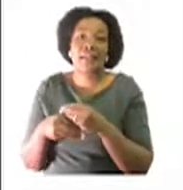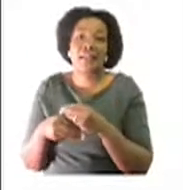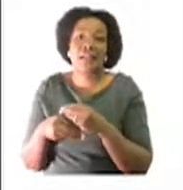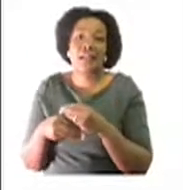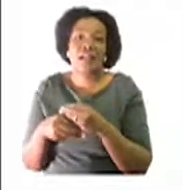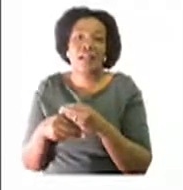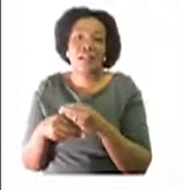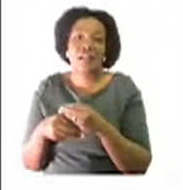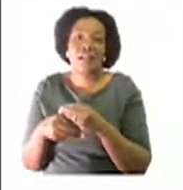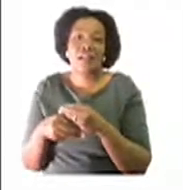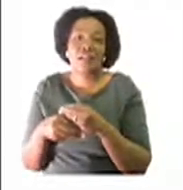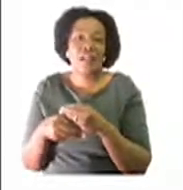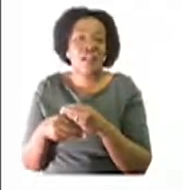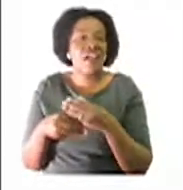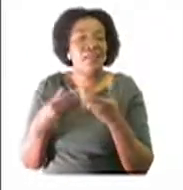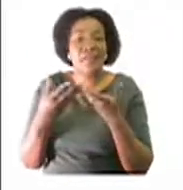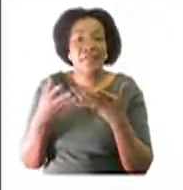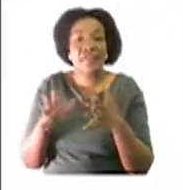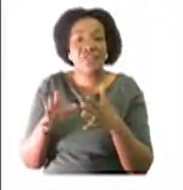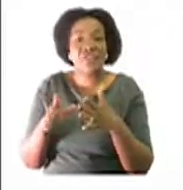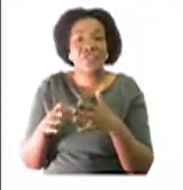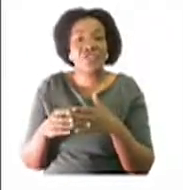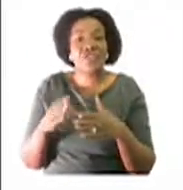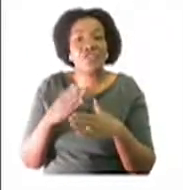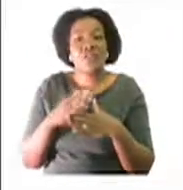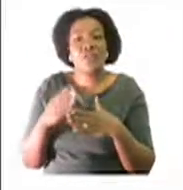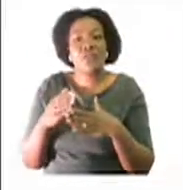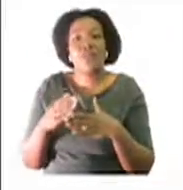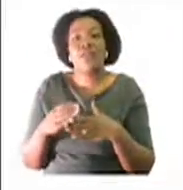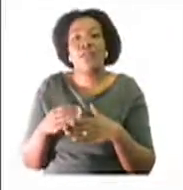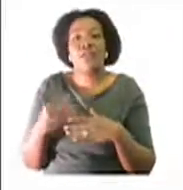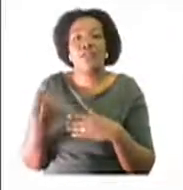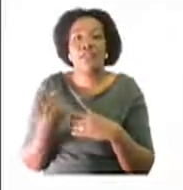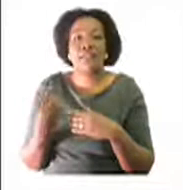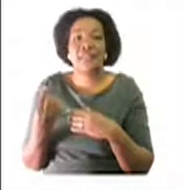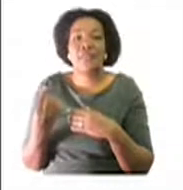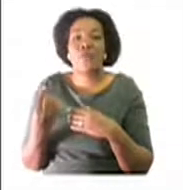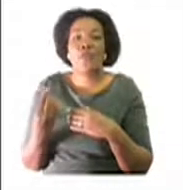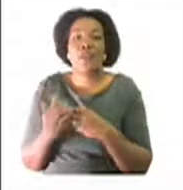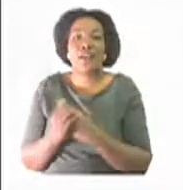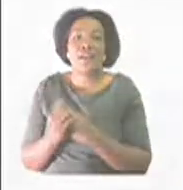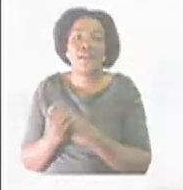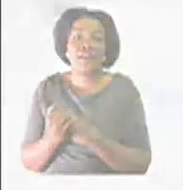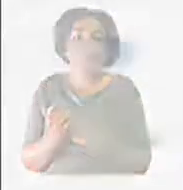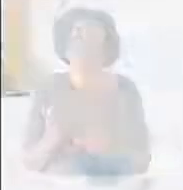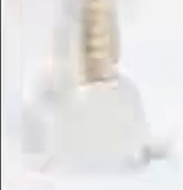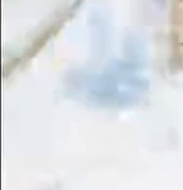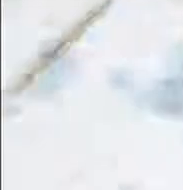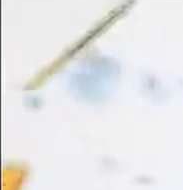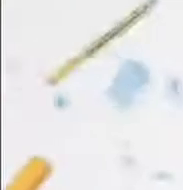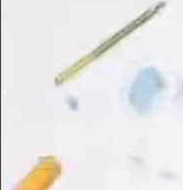fill in and complete the rest of the activity on your own.